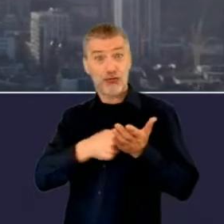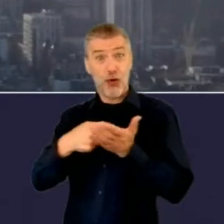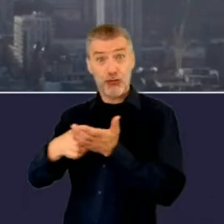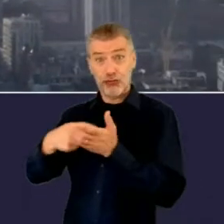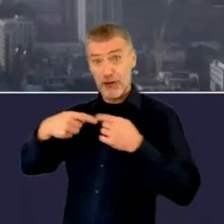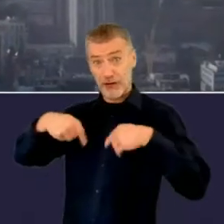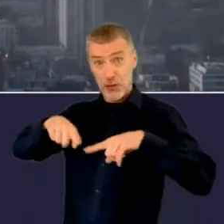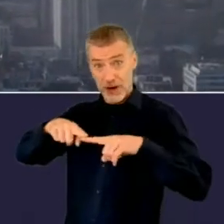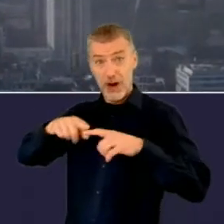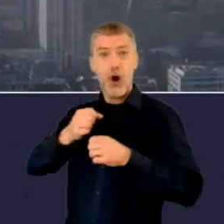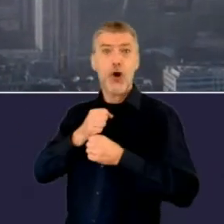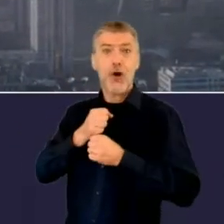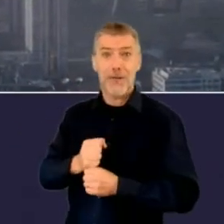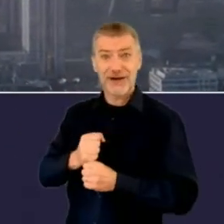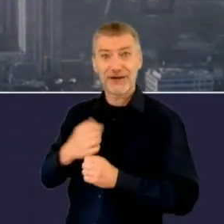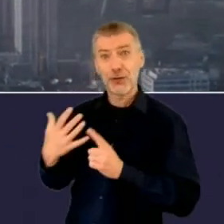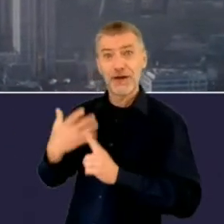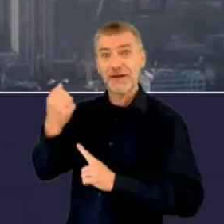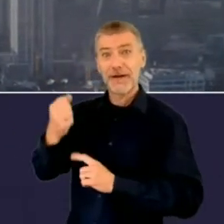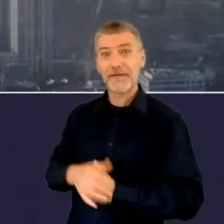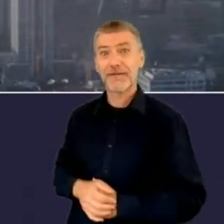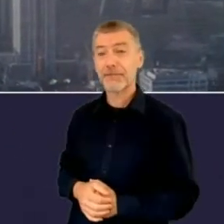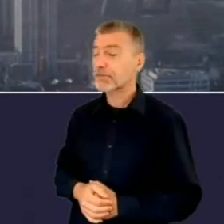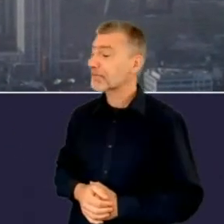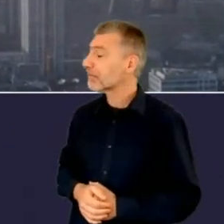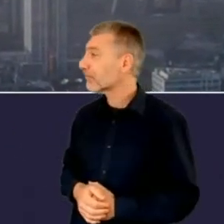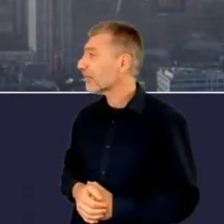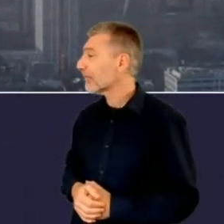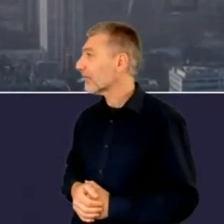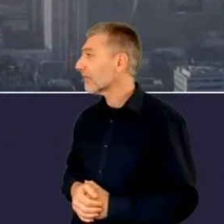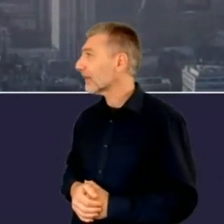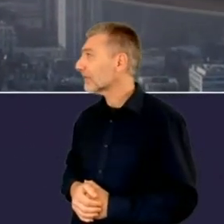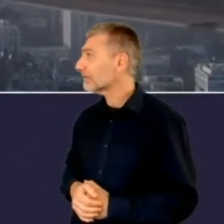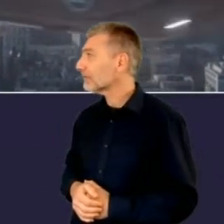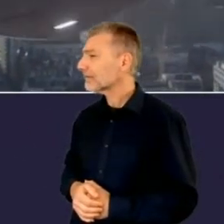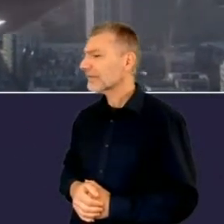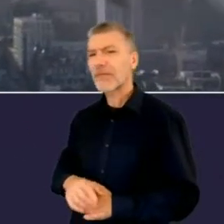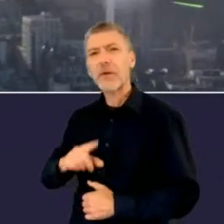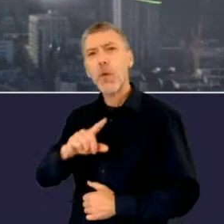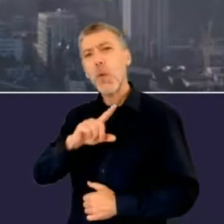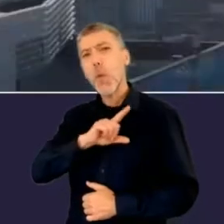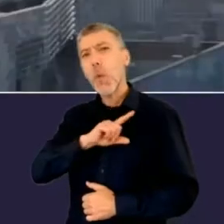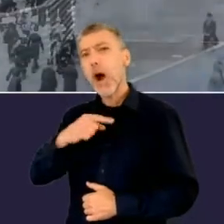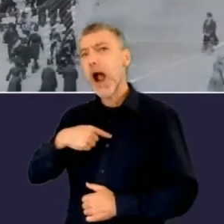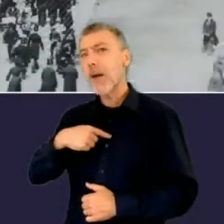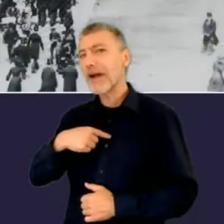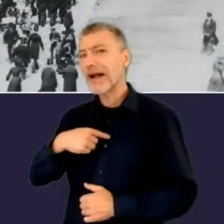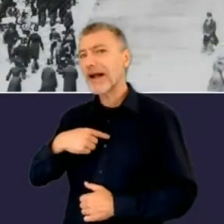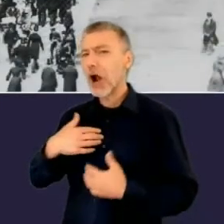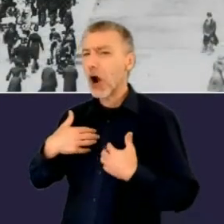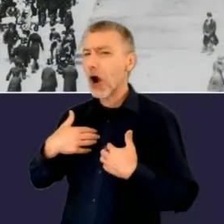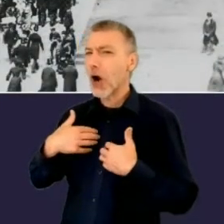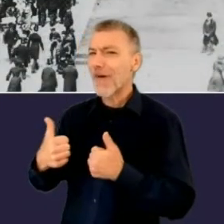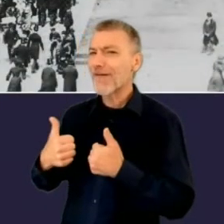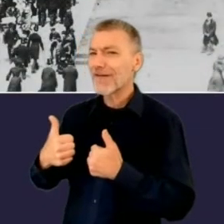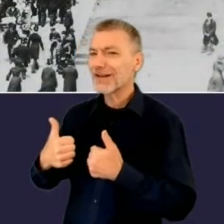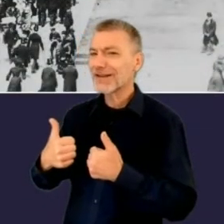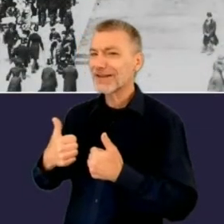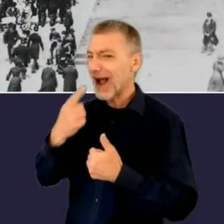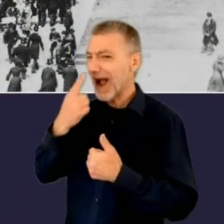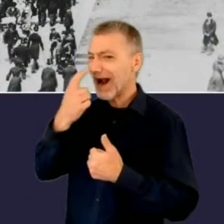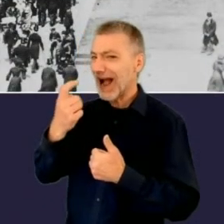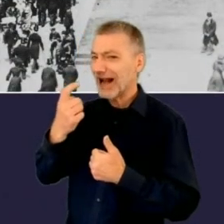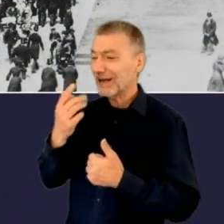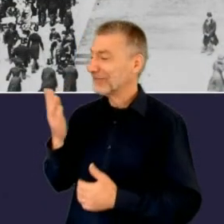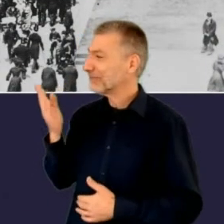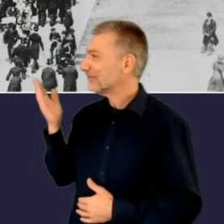happen. I just want to explain to you why we have that confidence. If we jump to the next picture, please. So if you